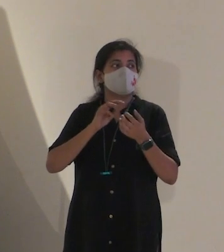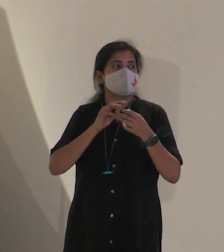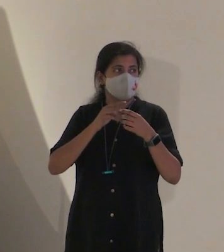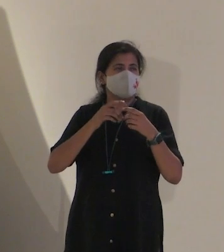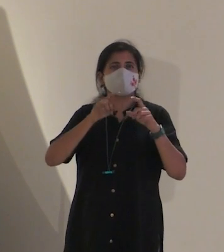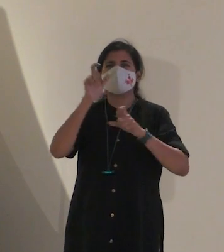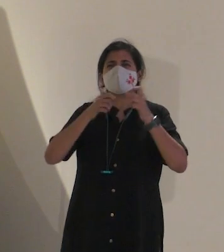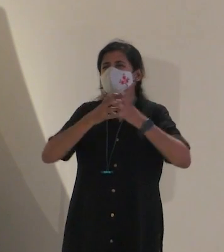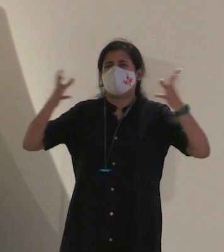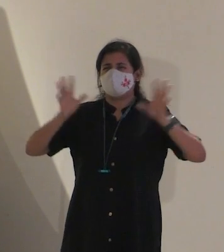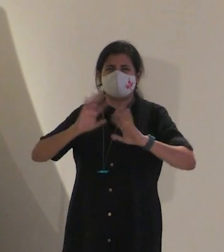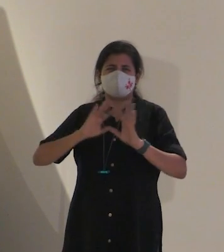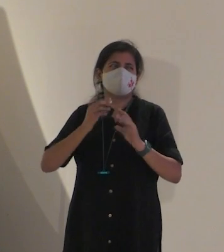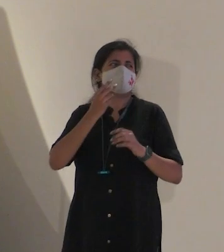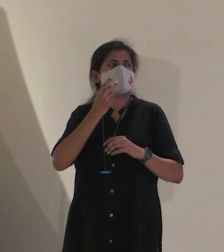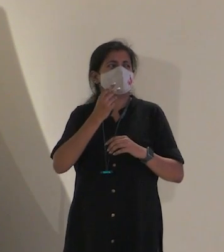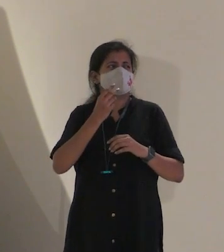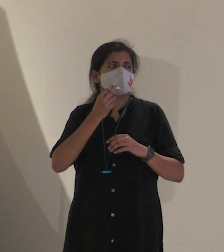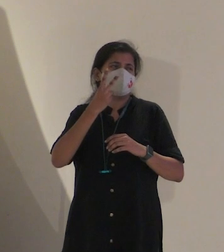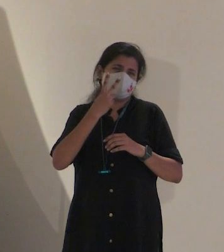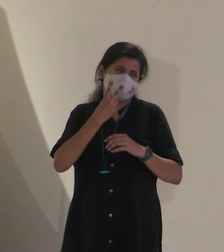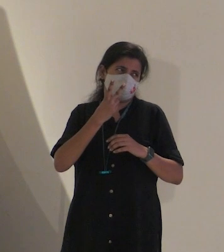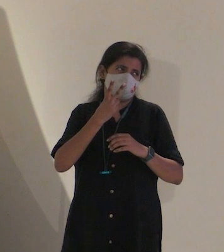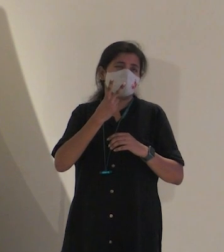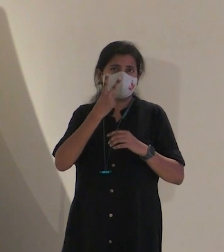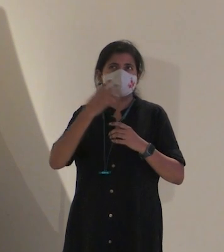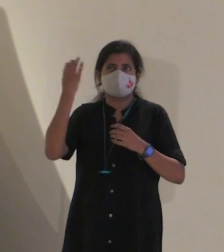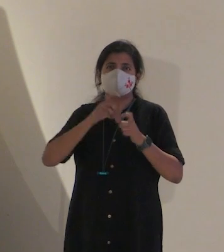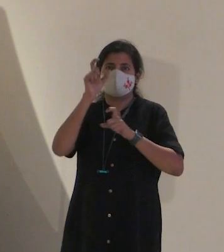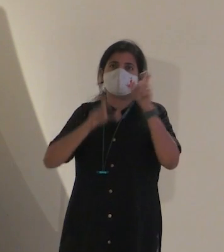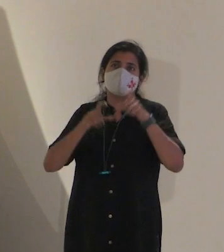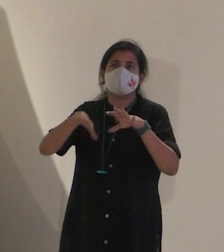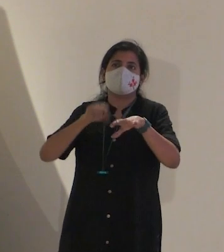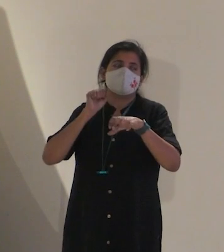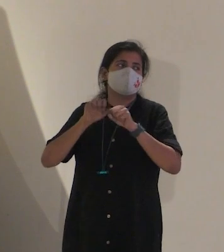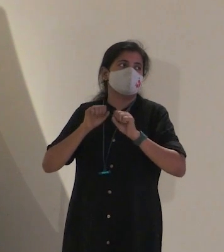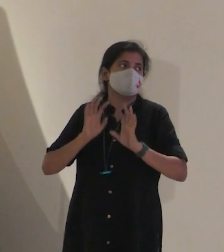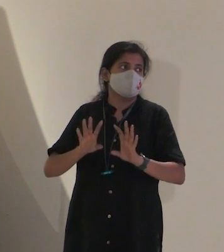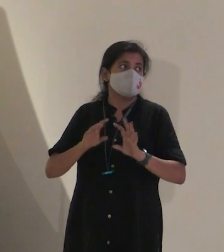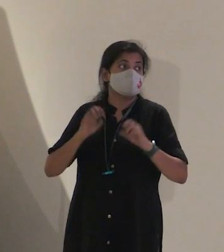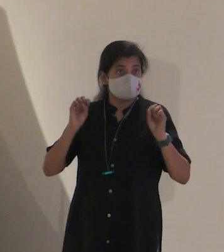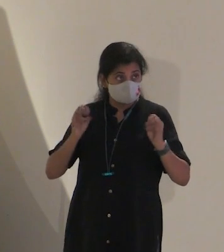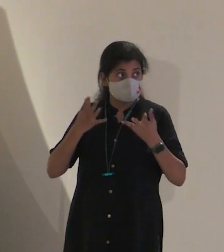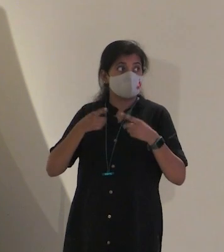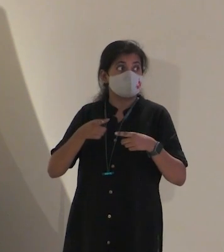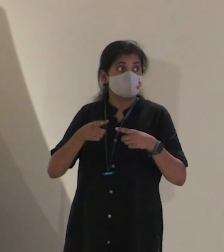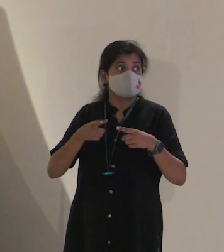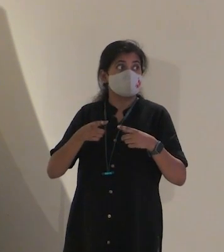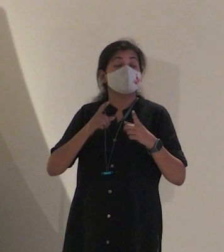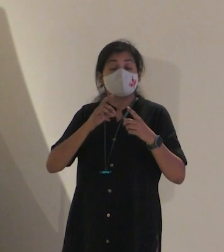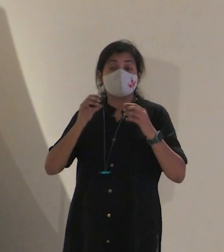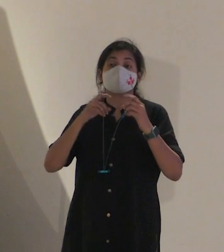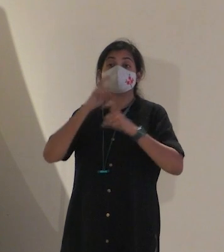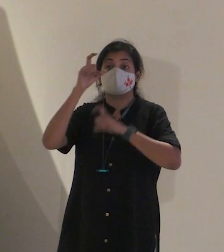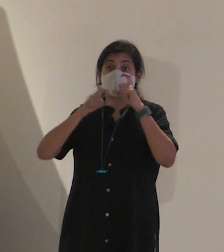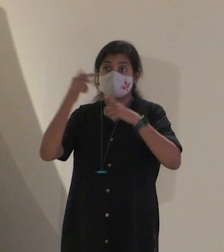staff, just two new staff, and started working on a brand image for the